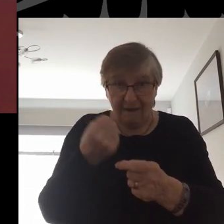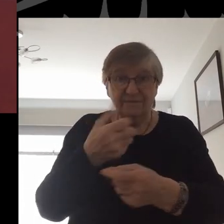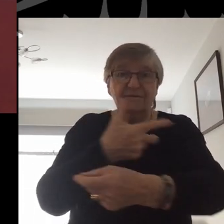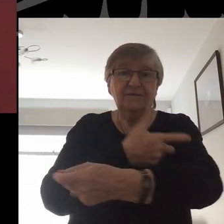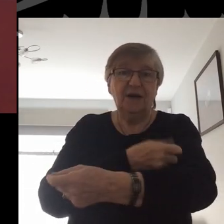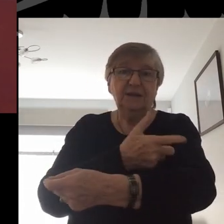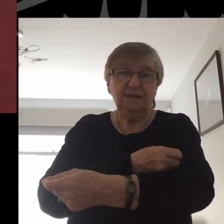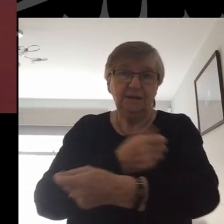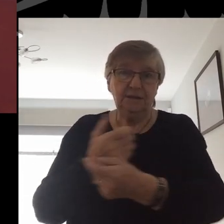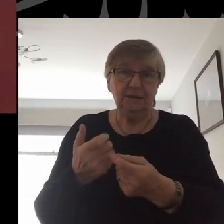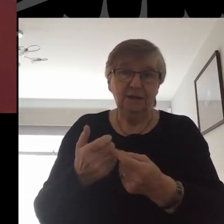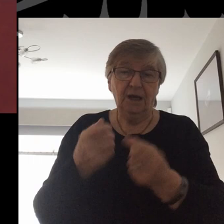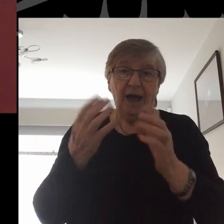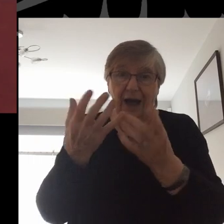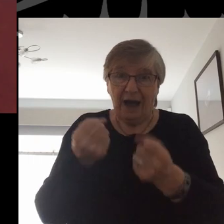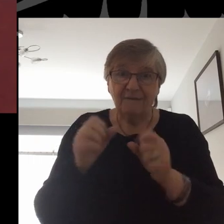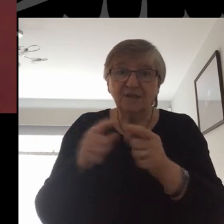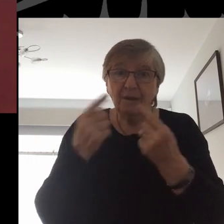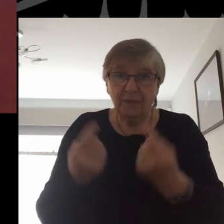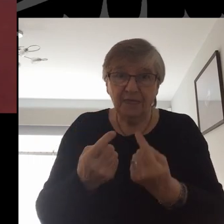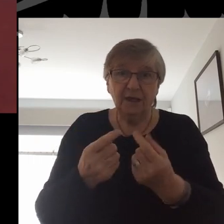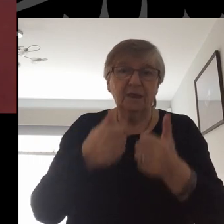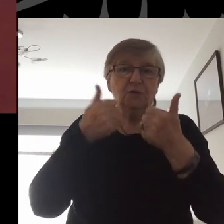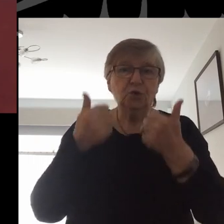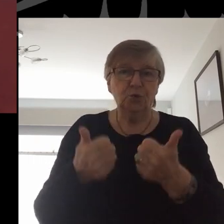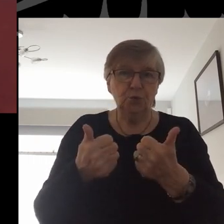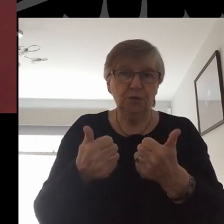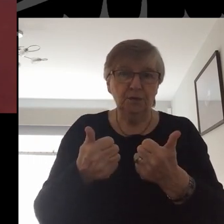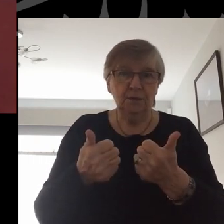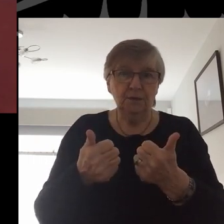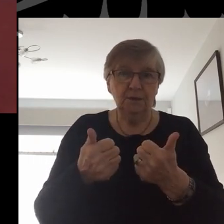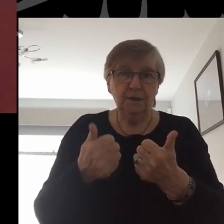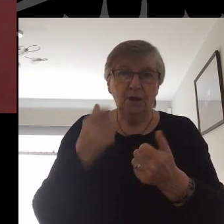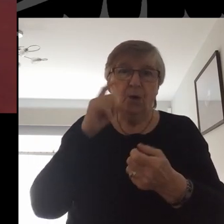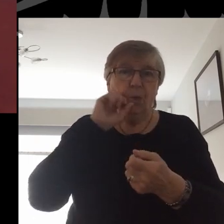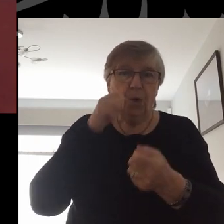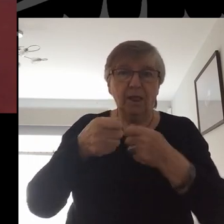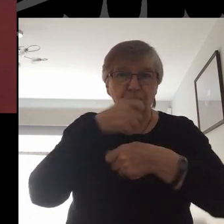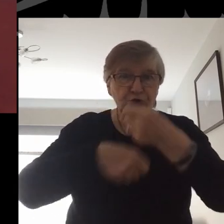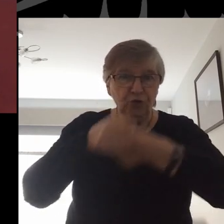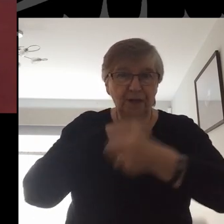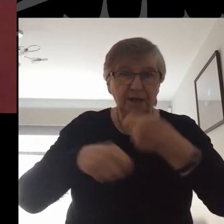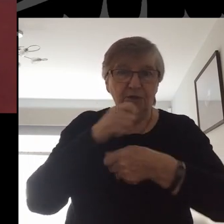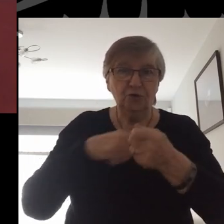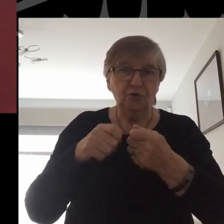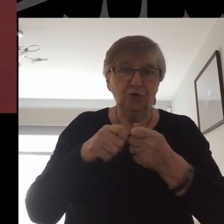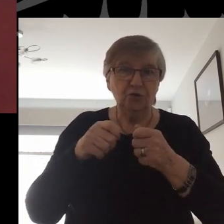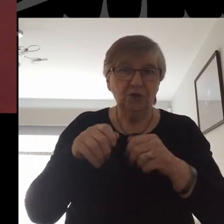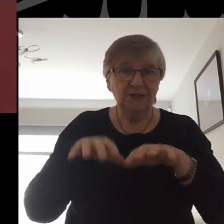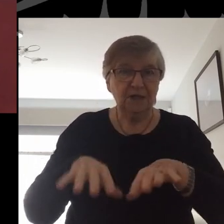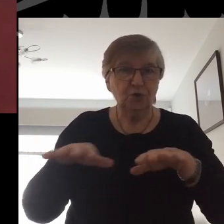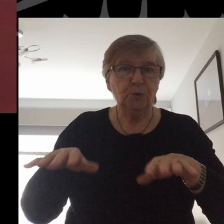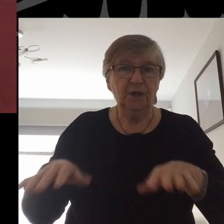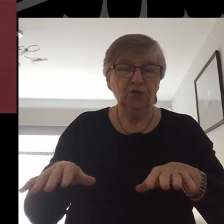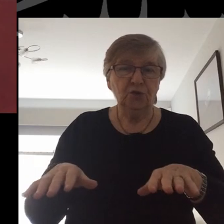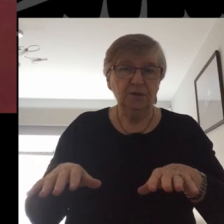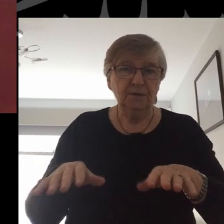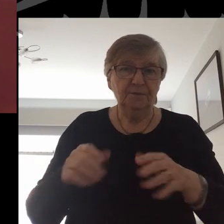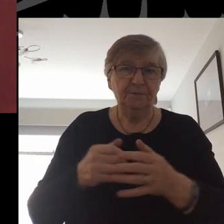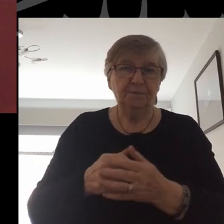difference. We've got something that's a cure. We've got something that's going to change and transform the situation we're in.